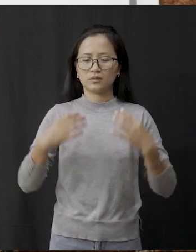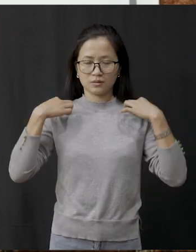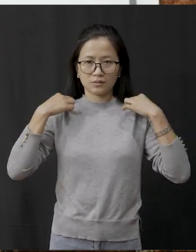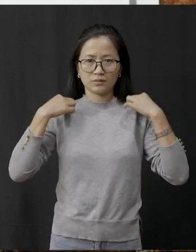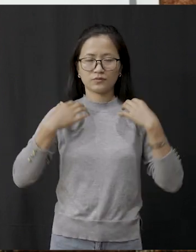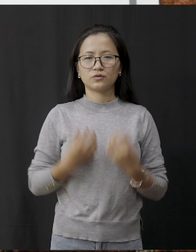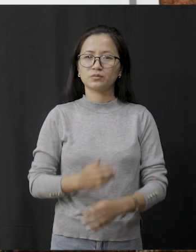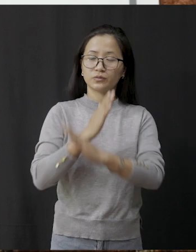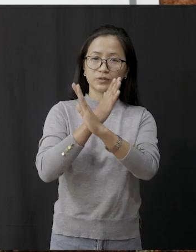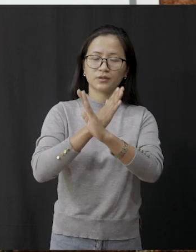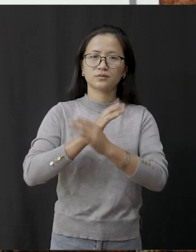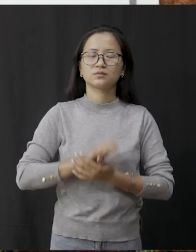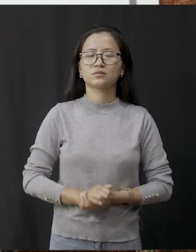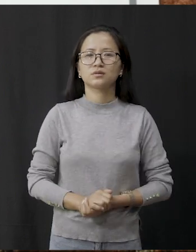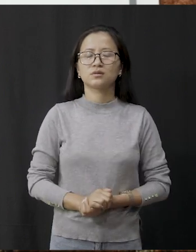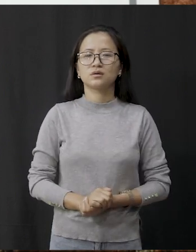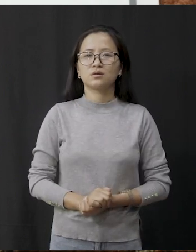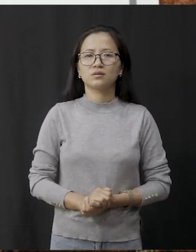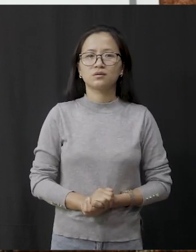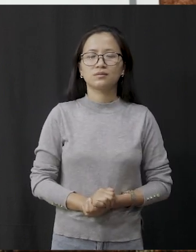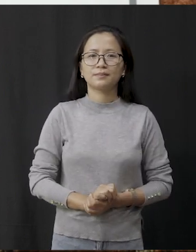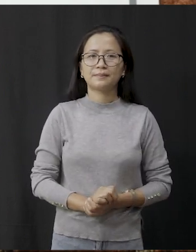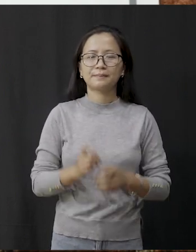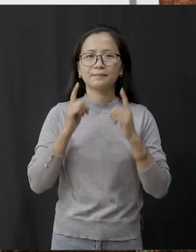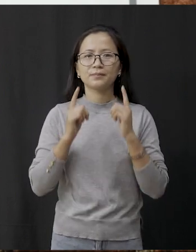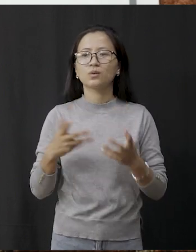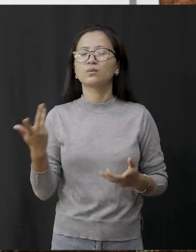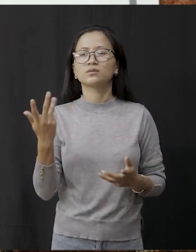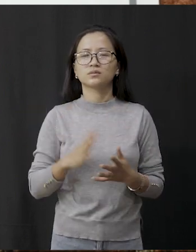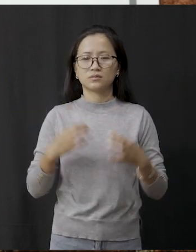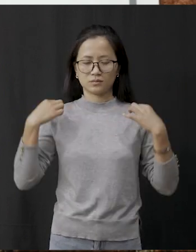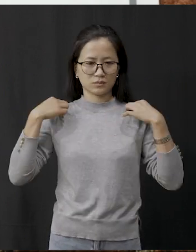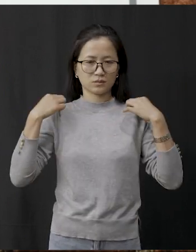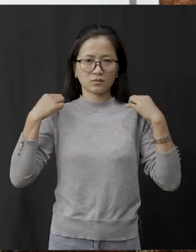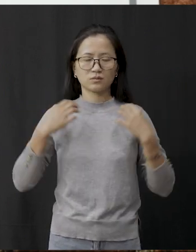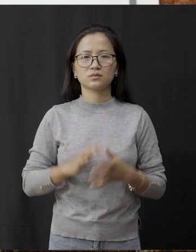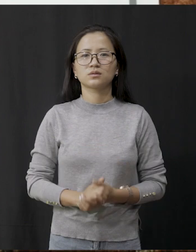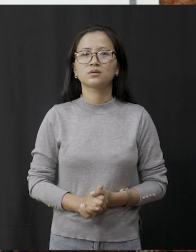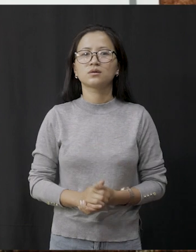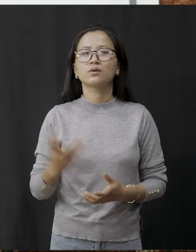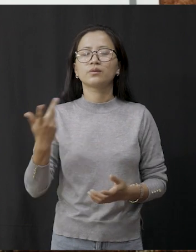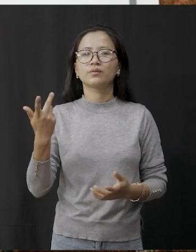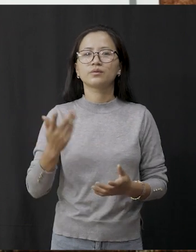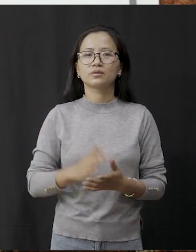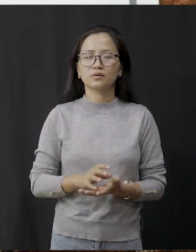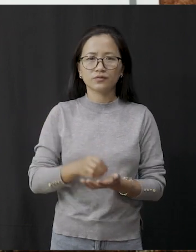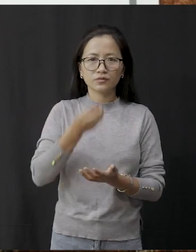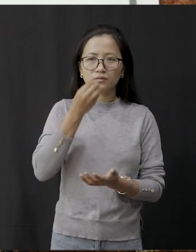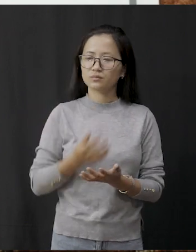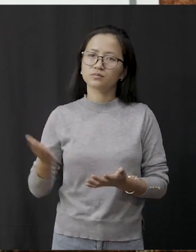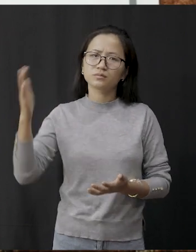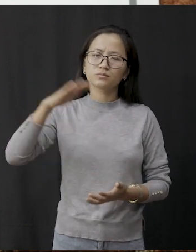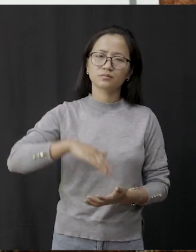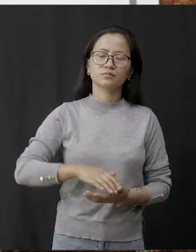for protection, right? But where does this clothes and where does this food comes